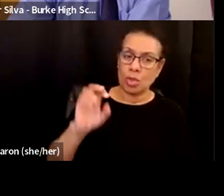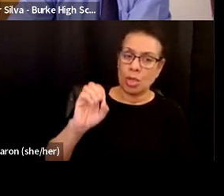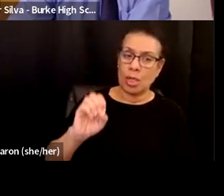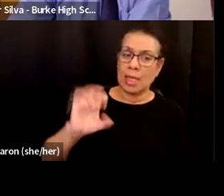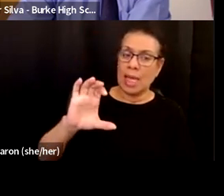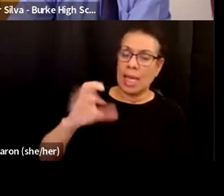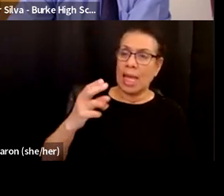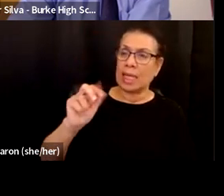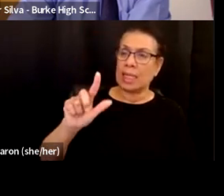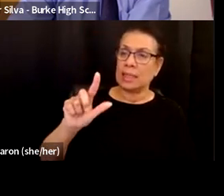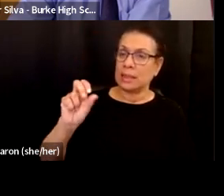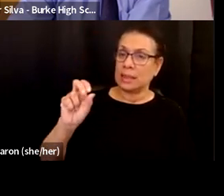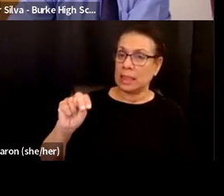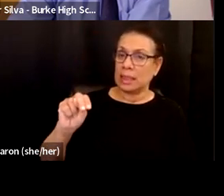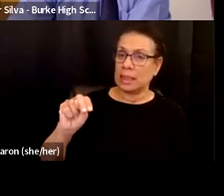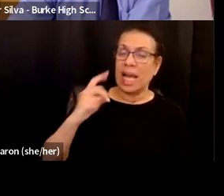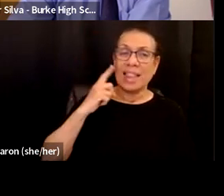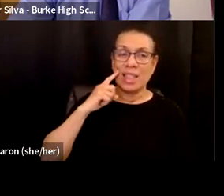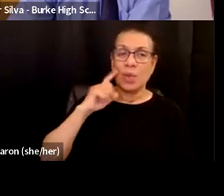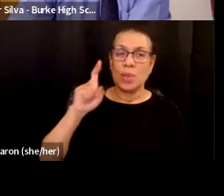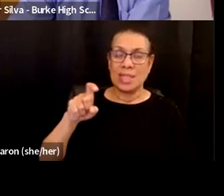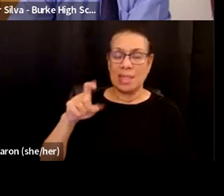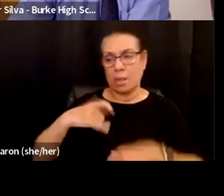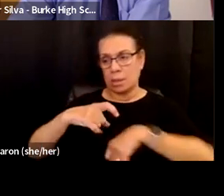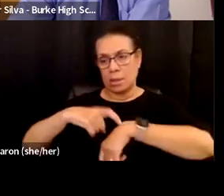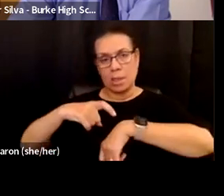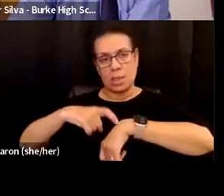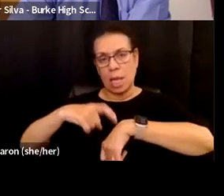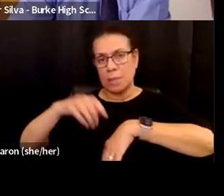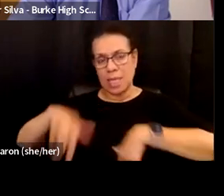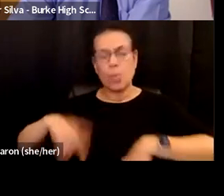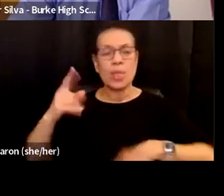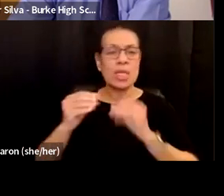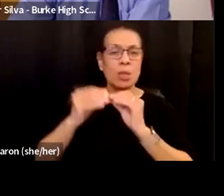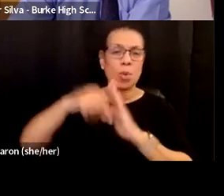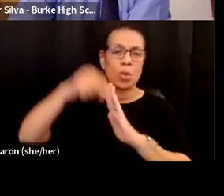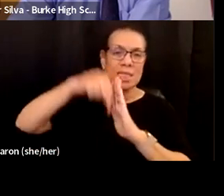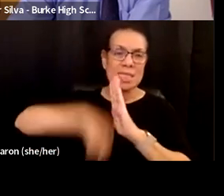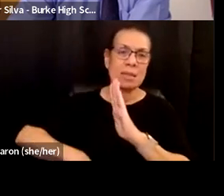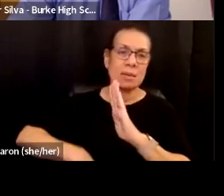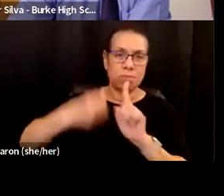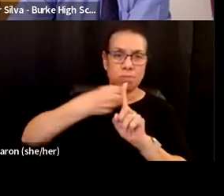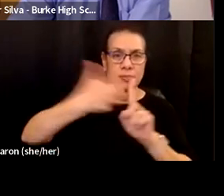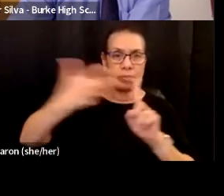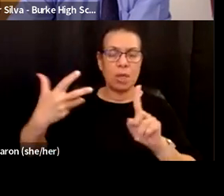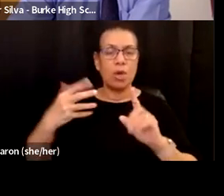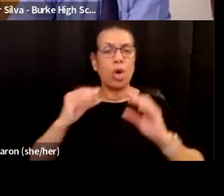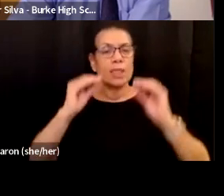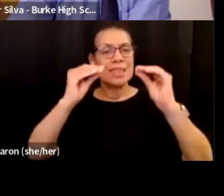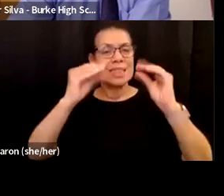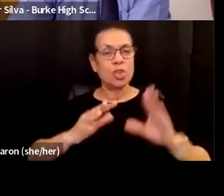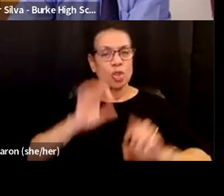it we probably would need to come back at this hour for a much more thorough presentation on teacher evaluation